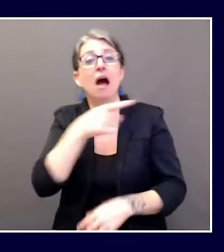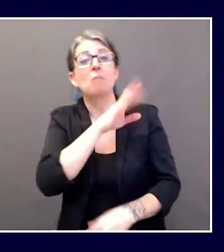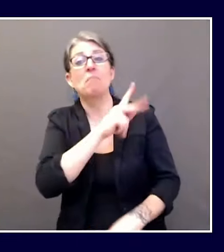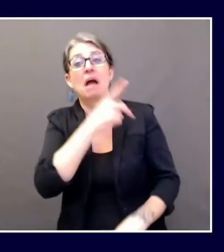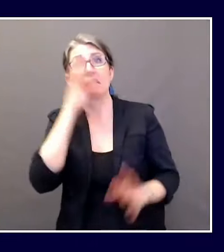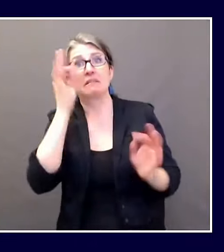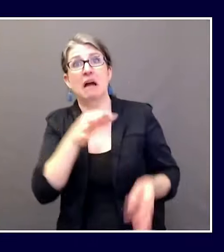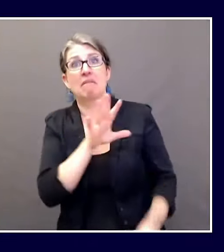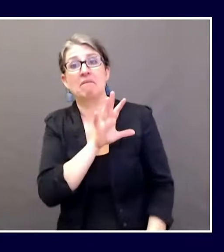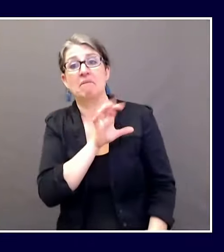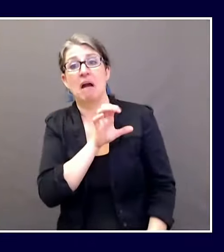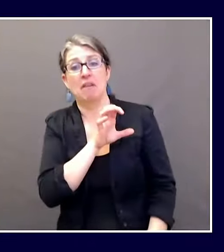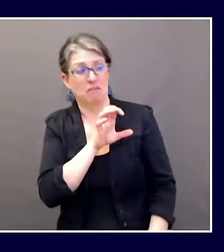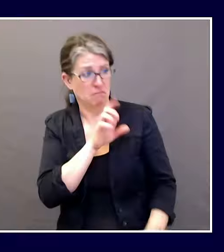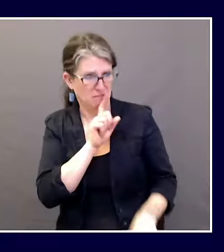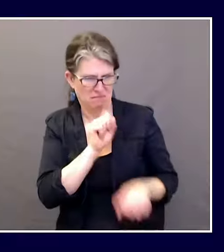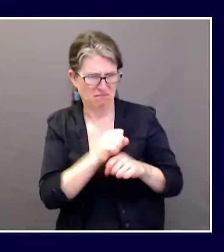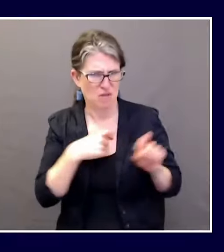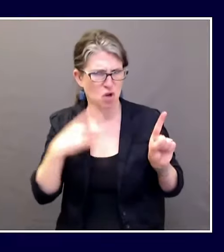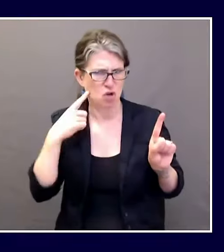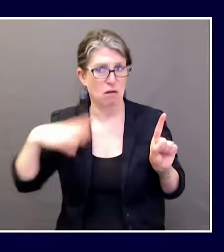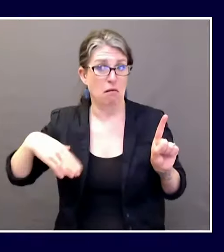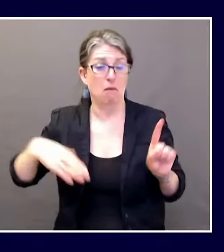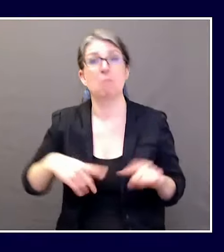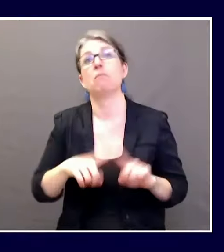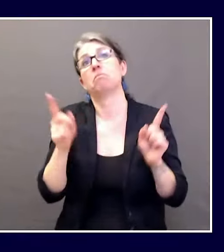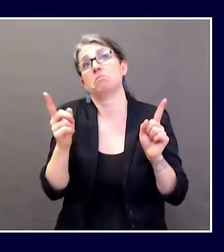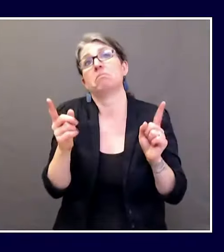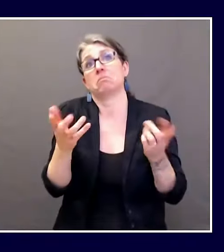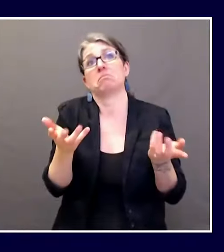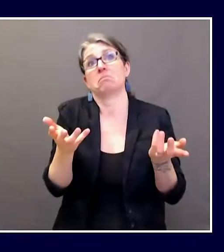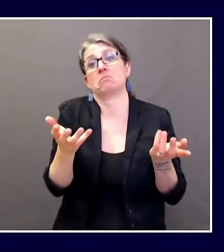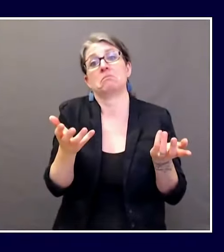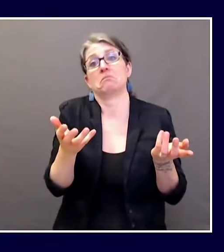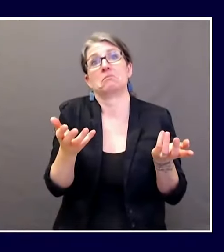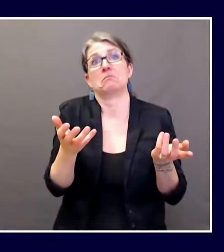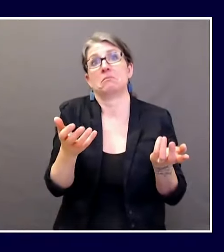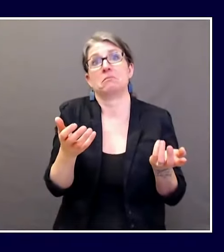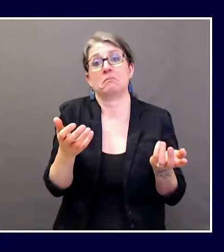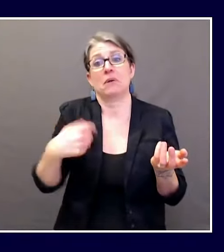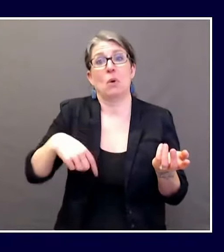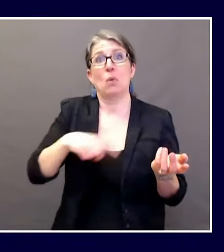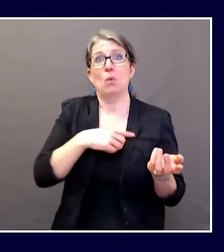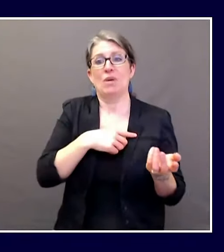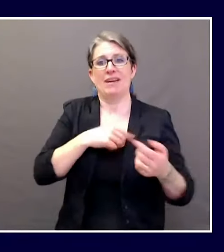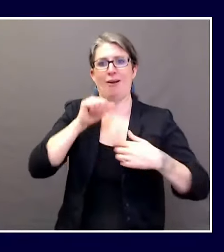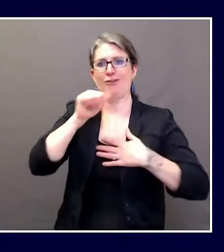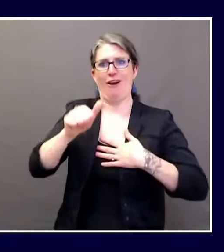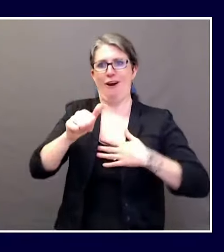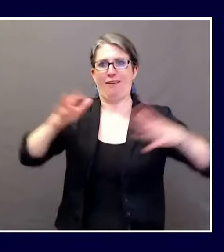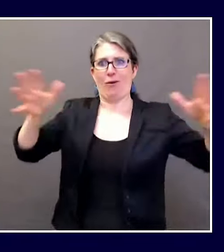with employers around that. That again, perhaps there are others within state of Maine government